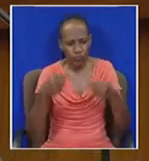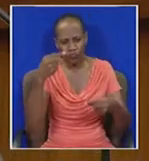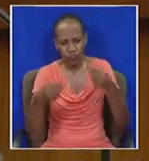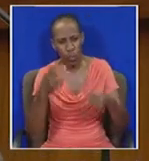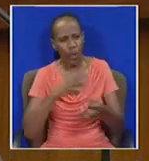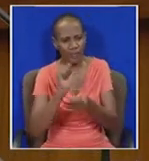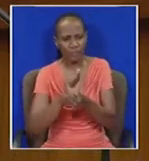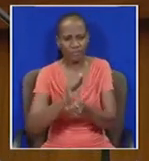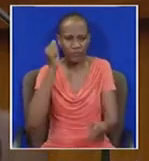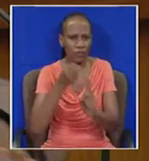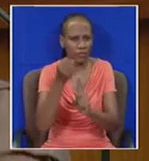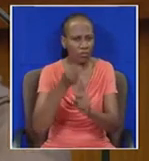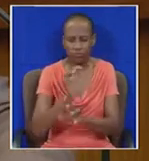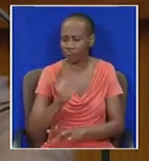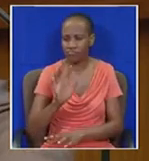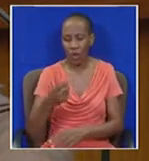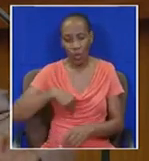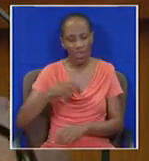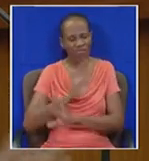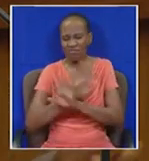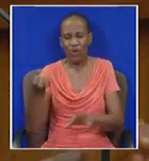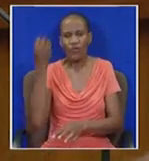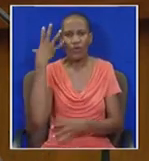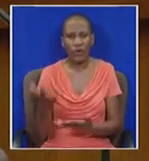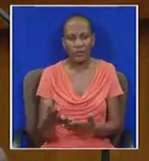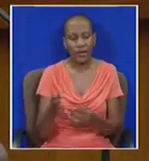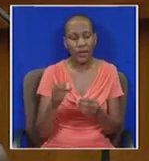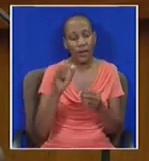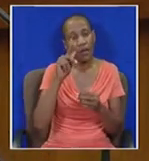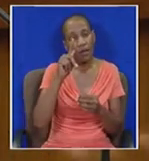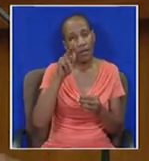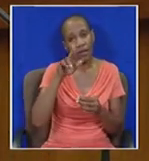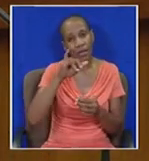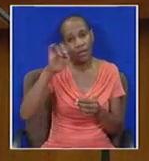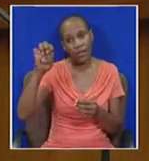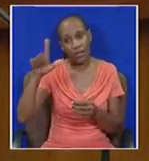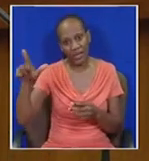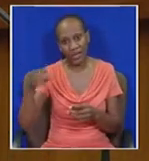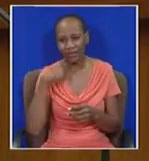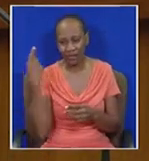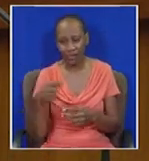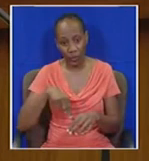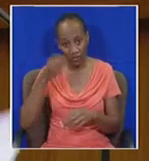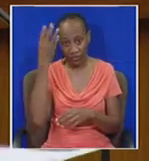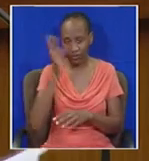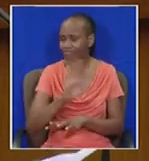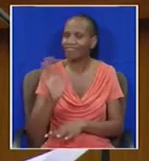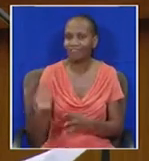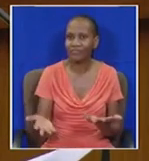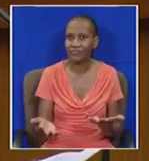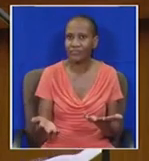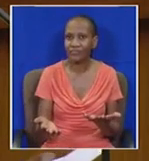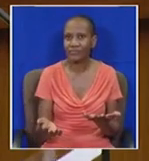freedom. It is not because we have forgotten how Ashley Krill was killed. It is not because we have forgotten about